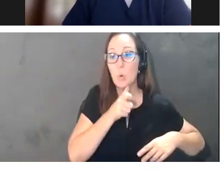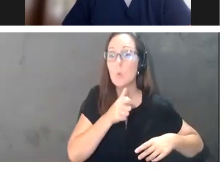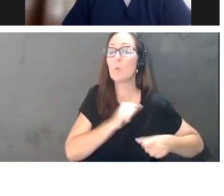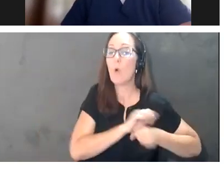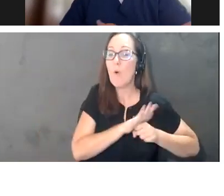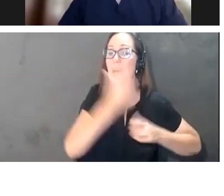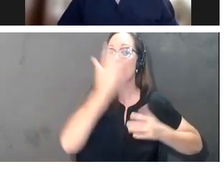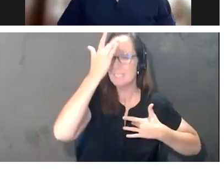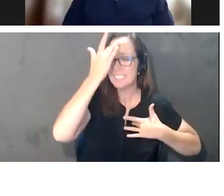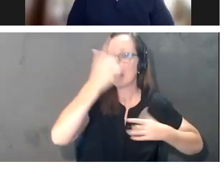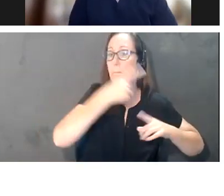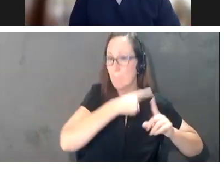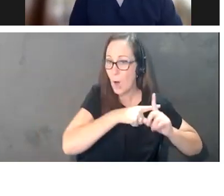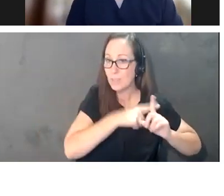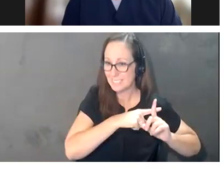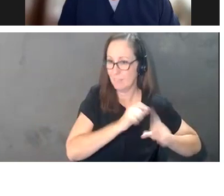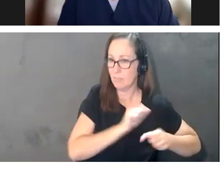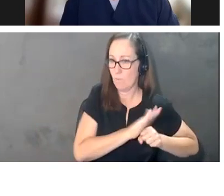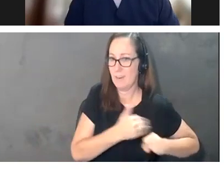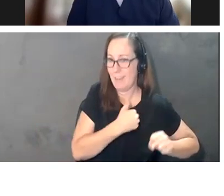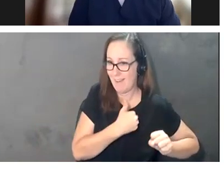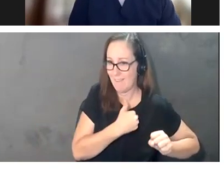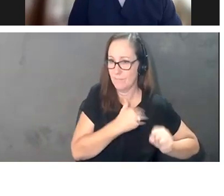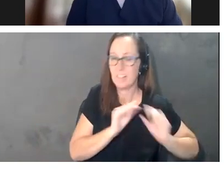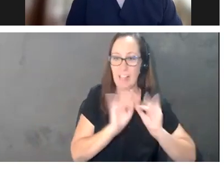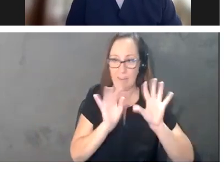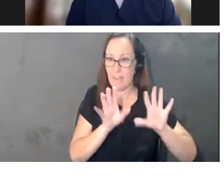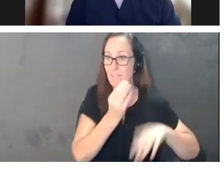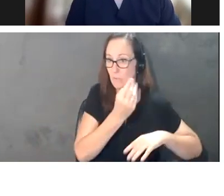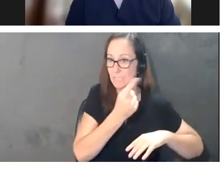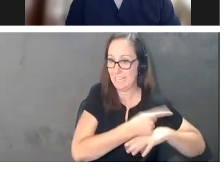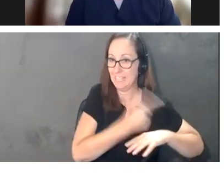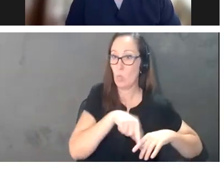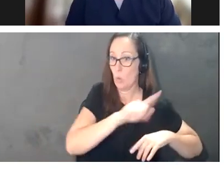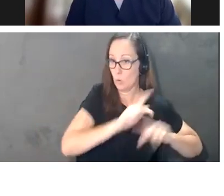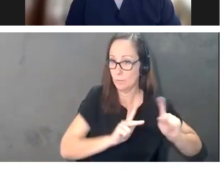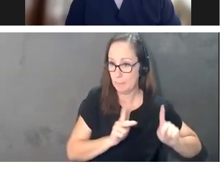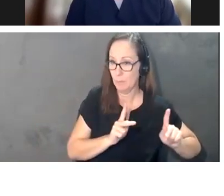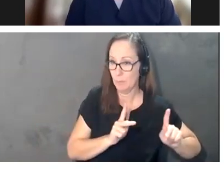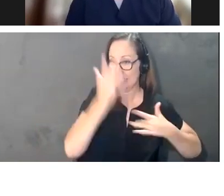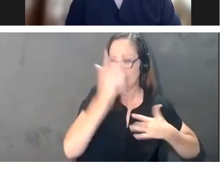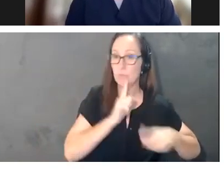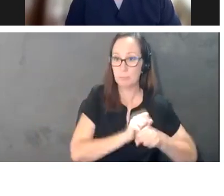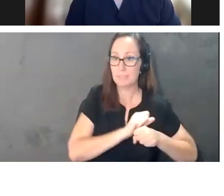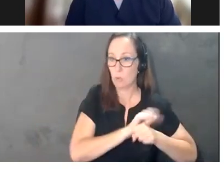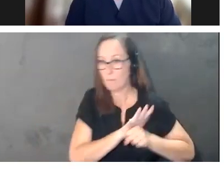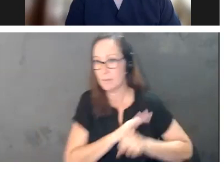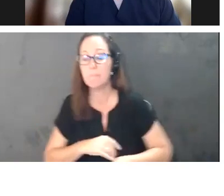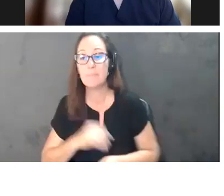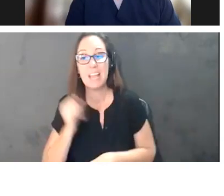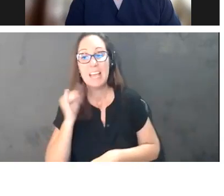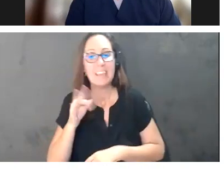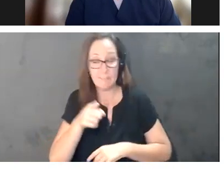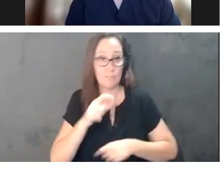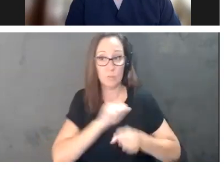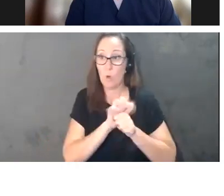positive. So I just want to clarify that. And then let's see. So the thing is, if you are COVID positive, we do